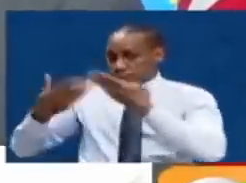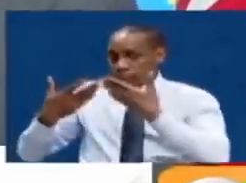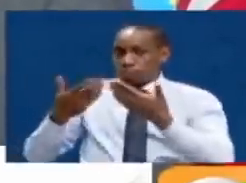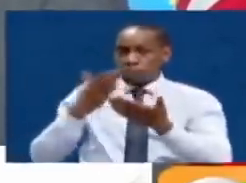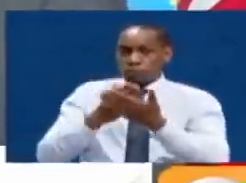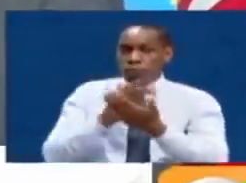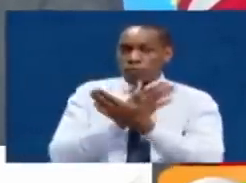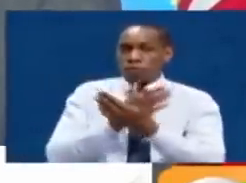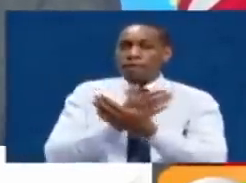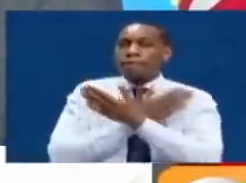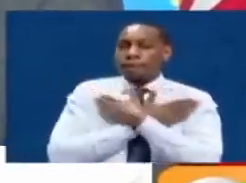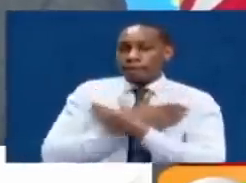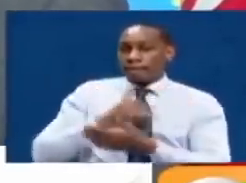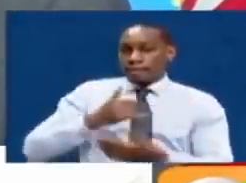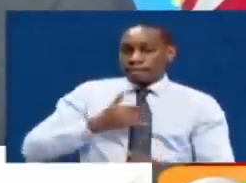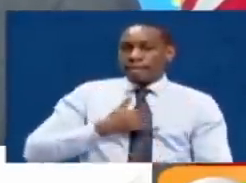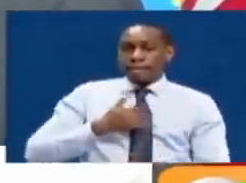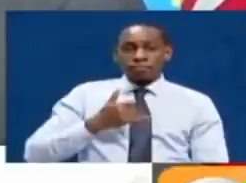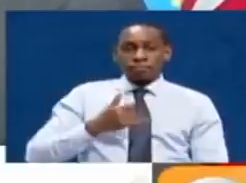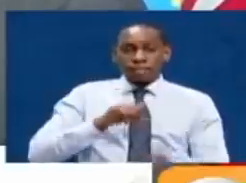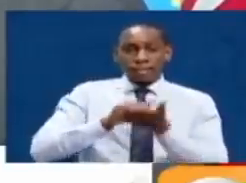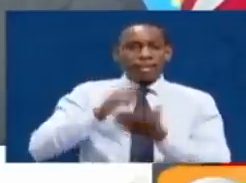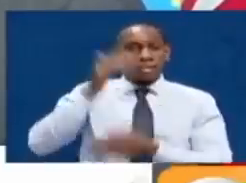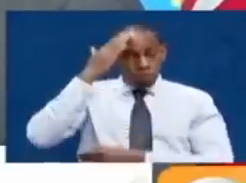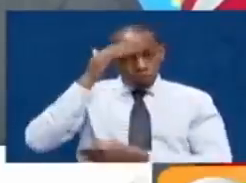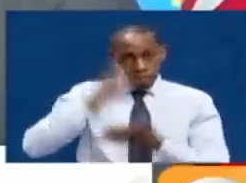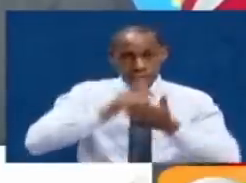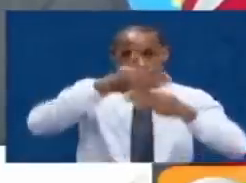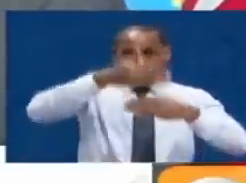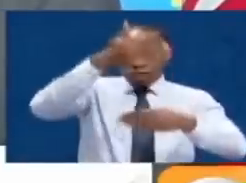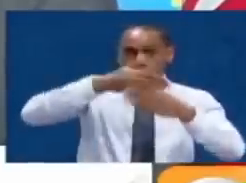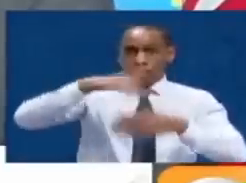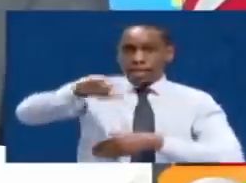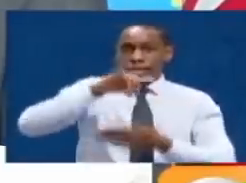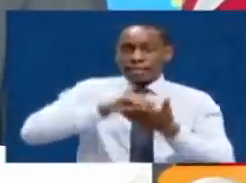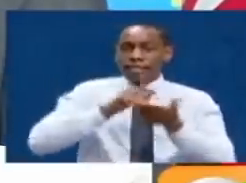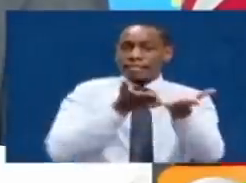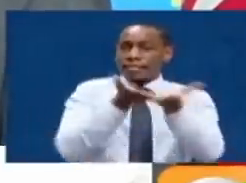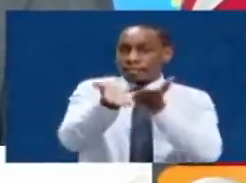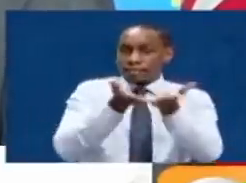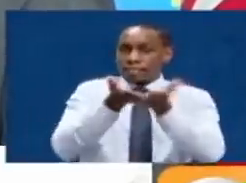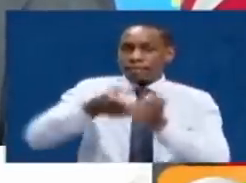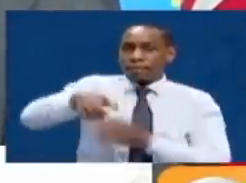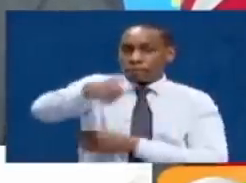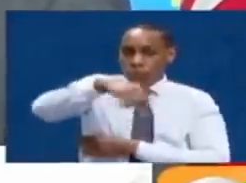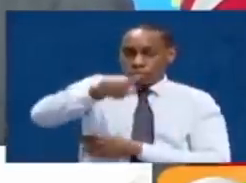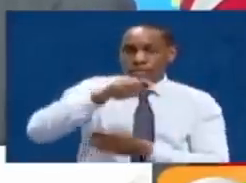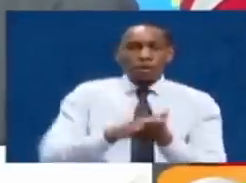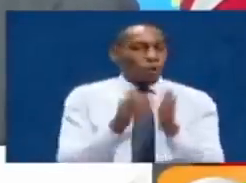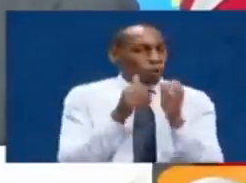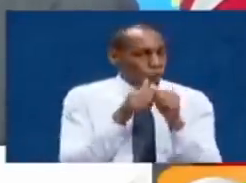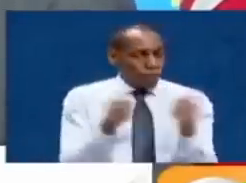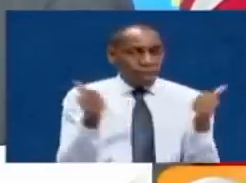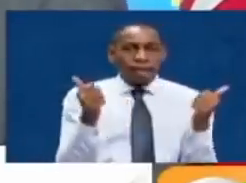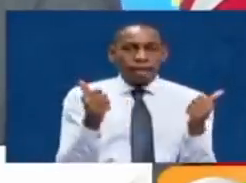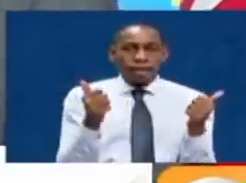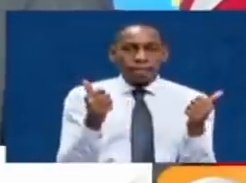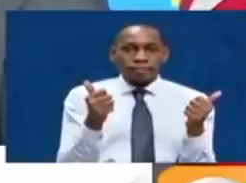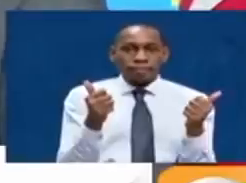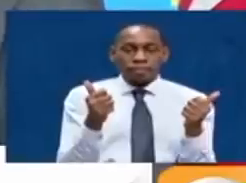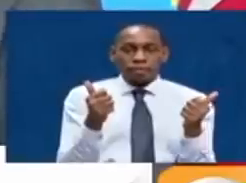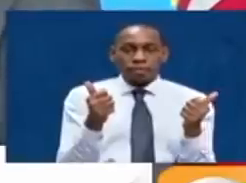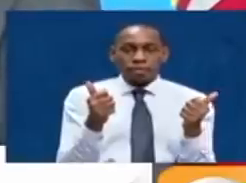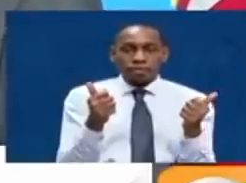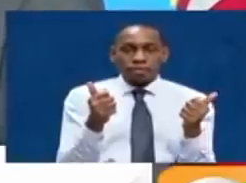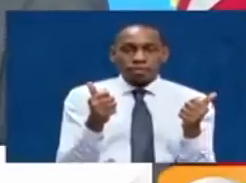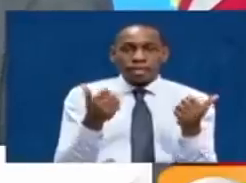close colleague that I know of who is at one of the border points who have been serving us very well, has had,